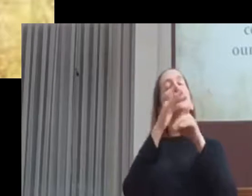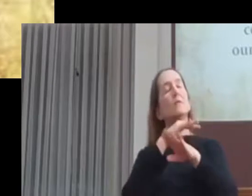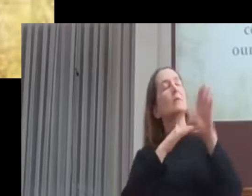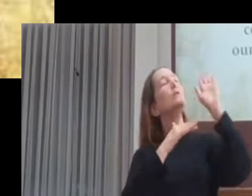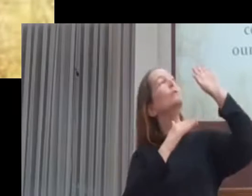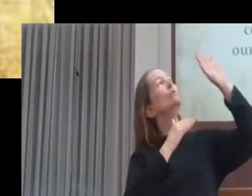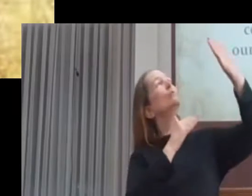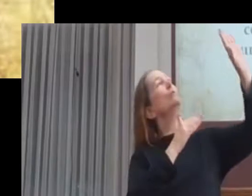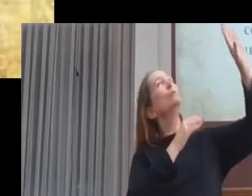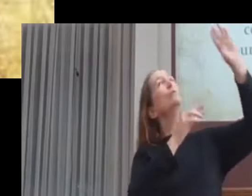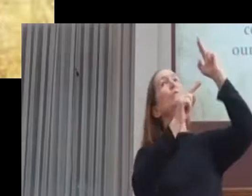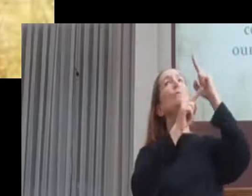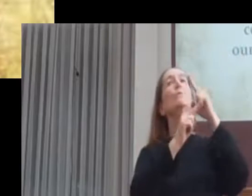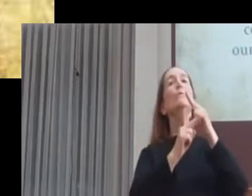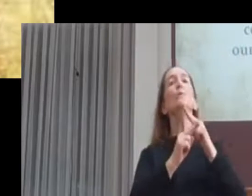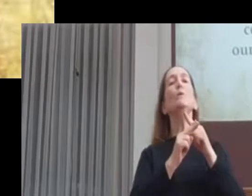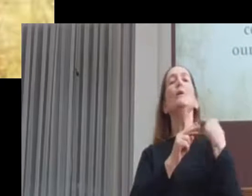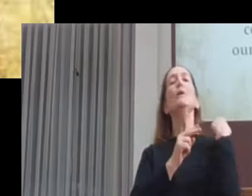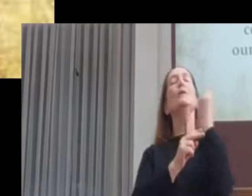name.